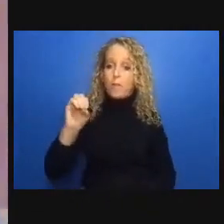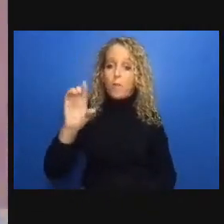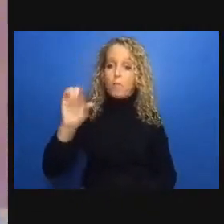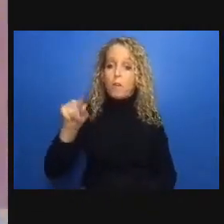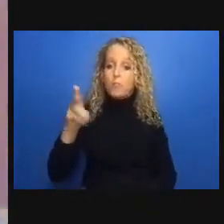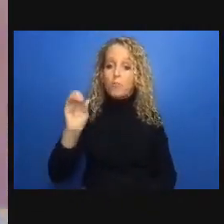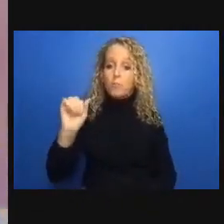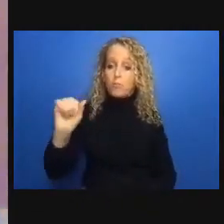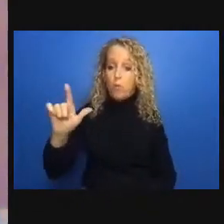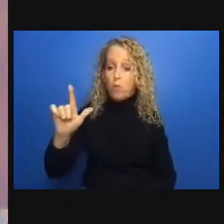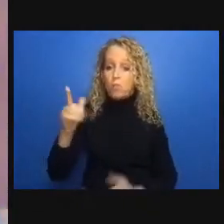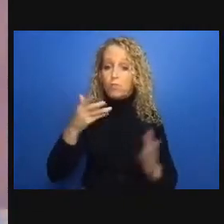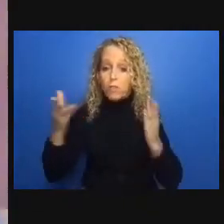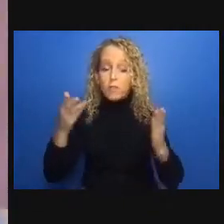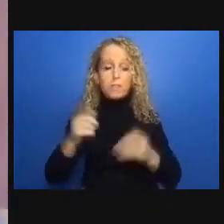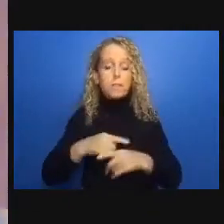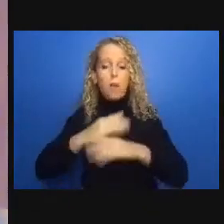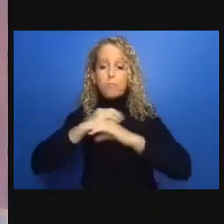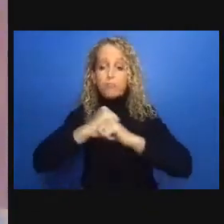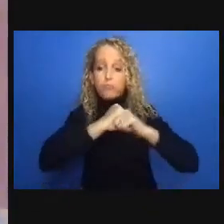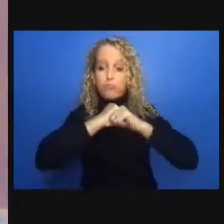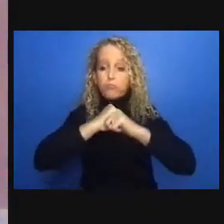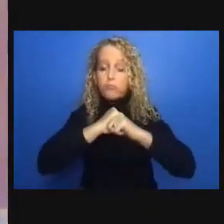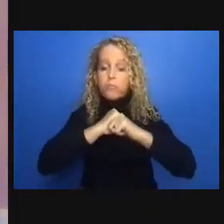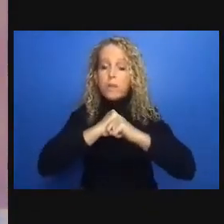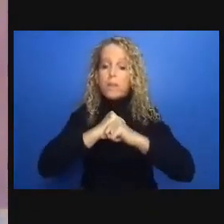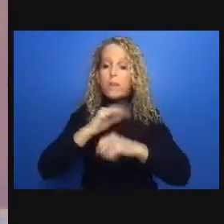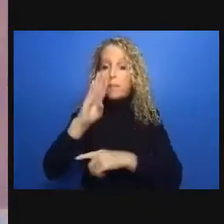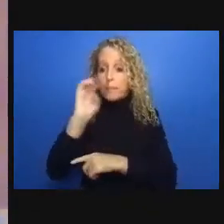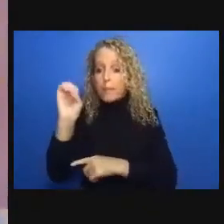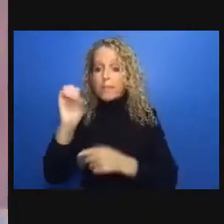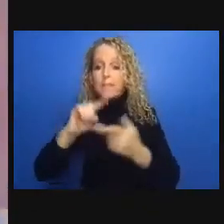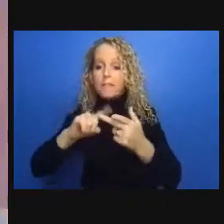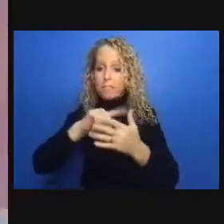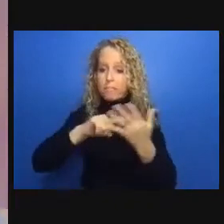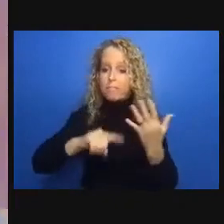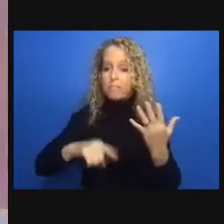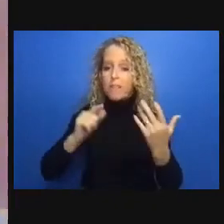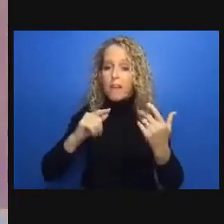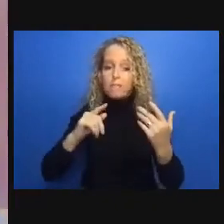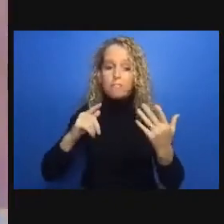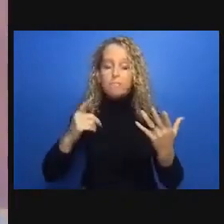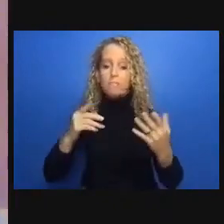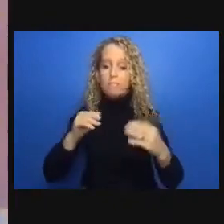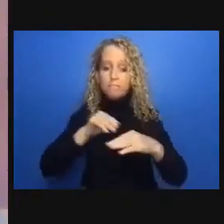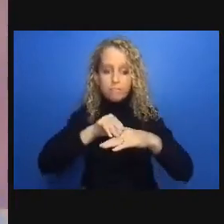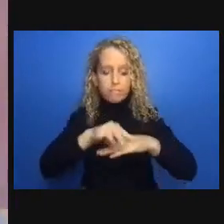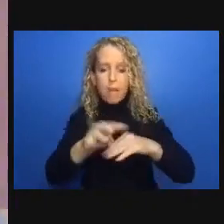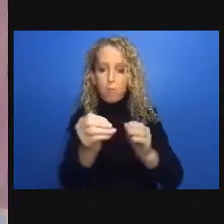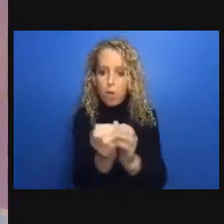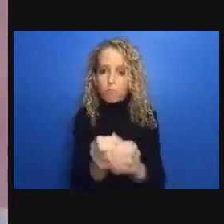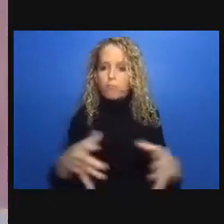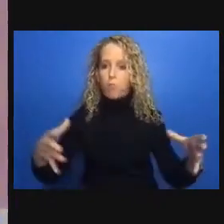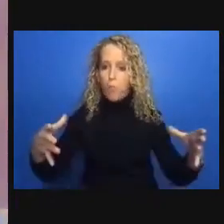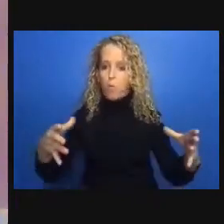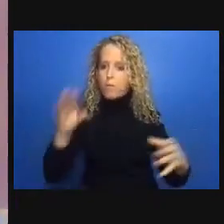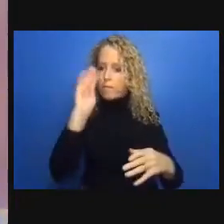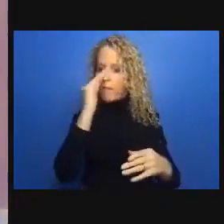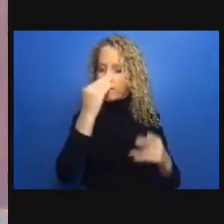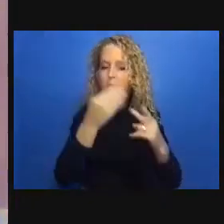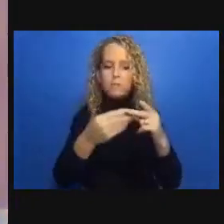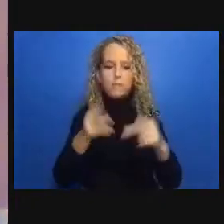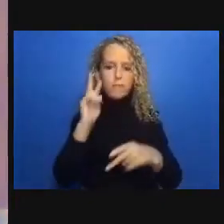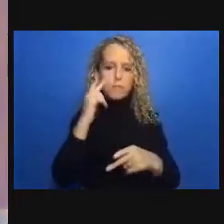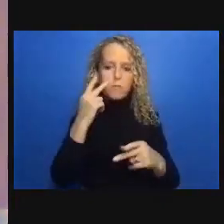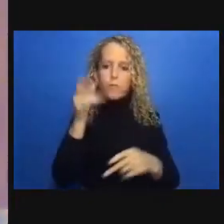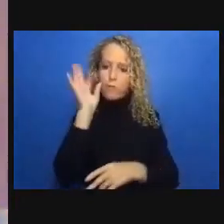protecting habitat and pollinators, sequestering carbon and protecting water, as these will increase our capacity and our confidence in our